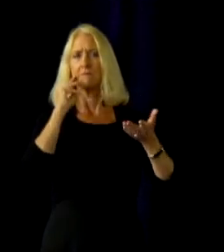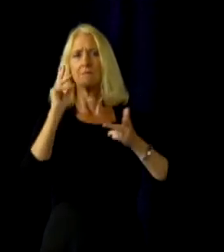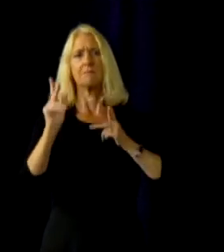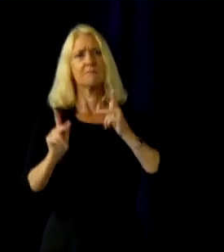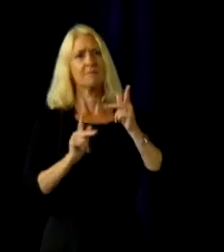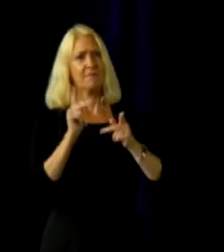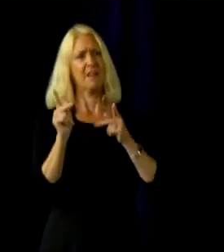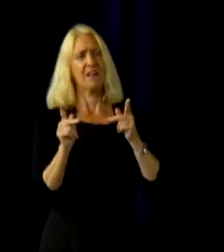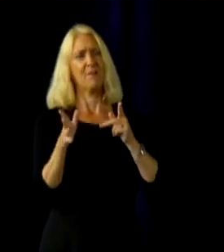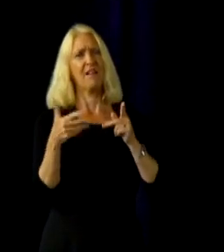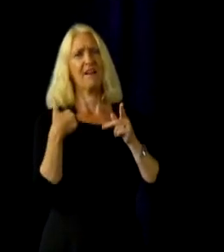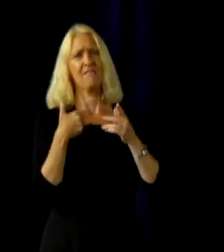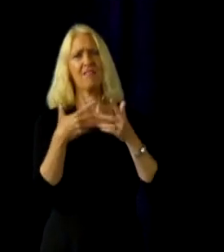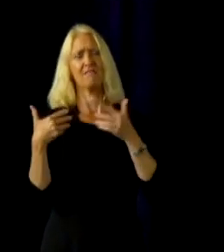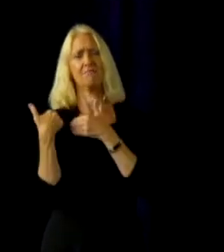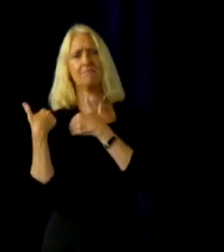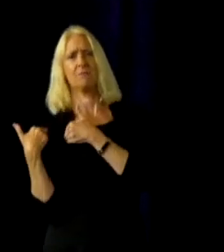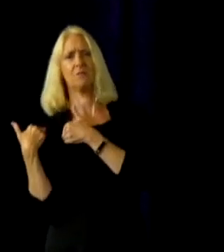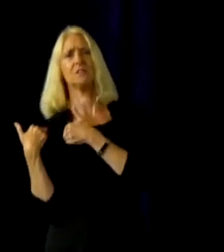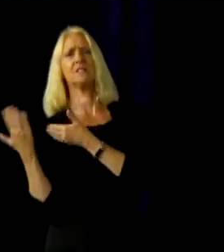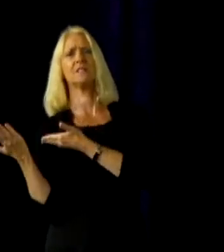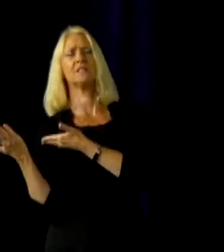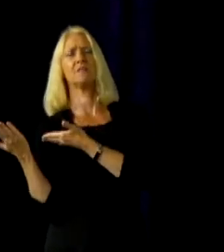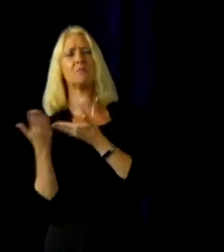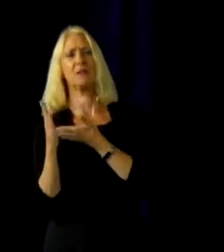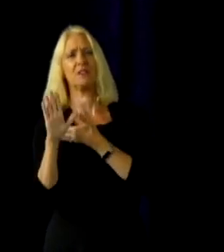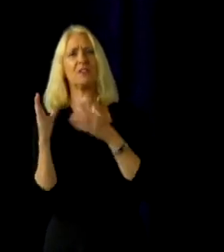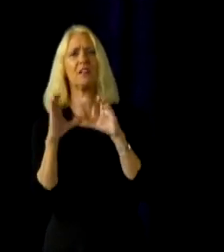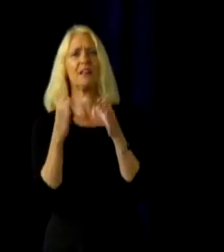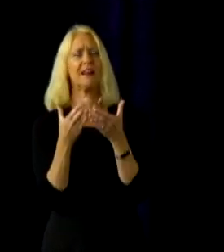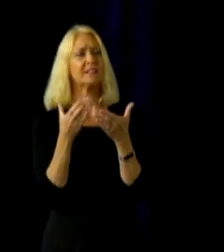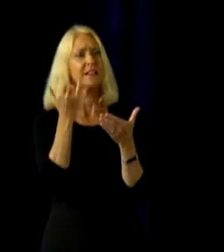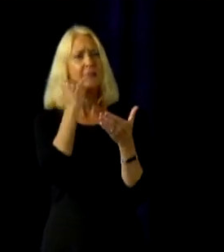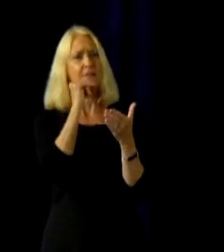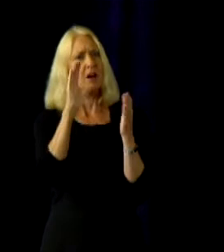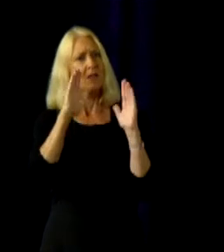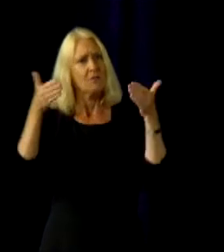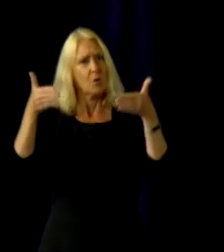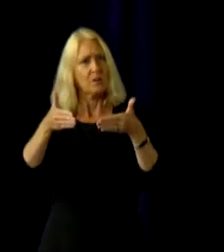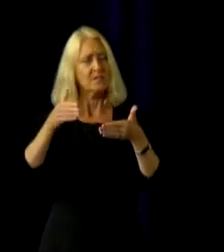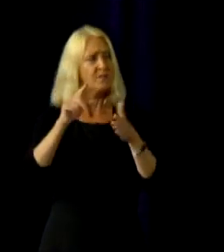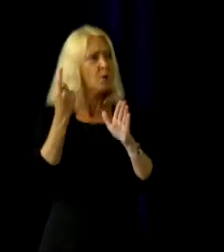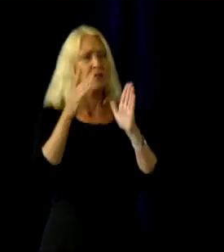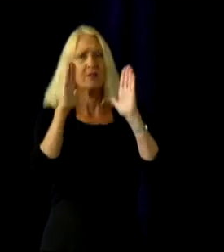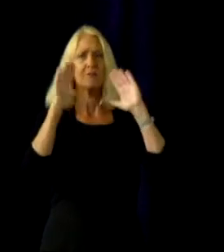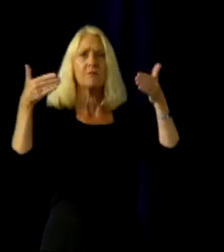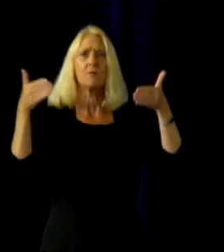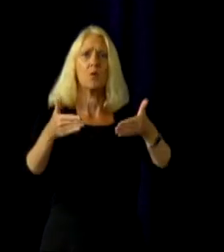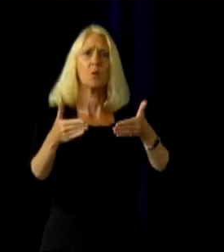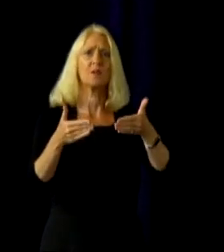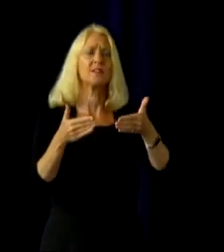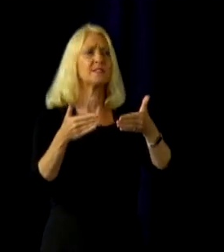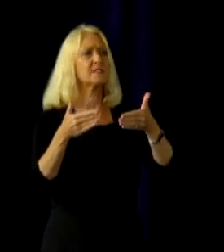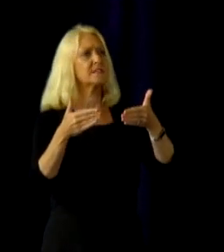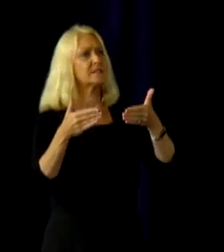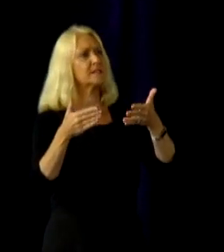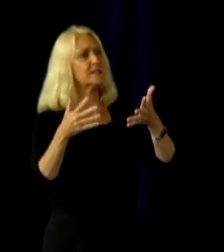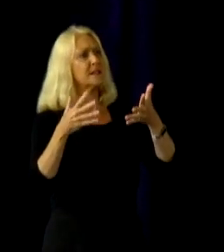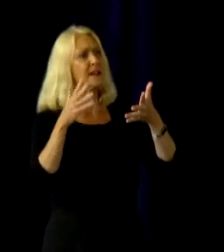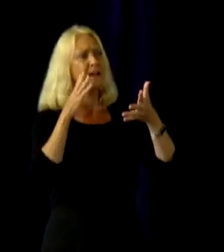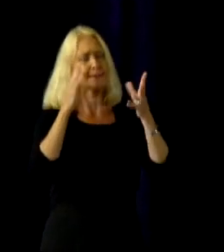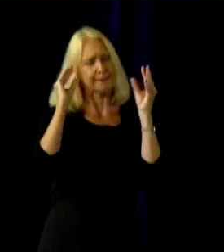bring those situations to your classroom. So if you're not focused, if you're just focused on providing the structure